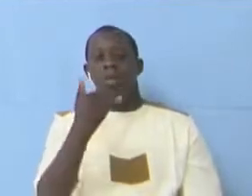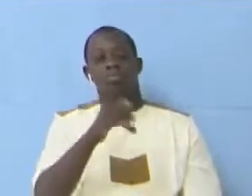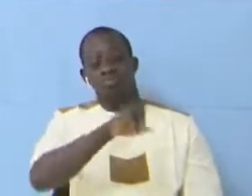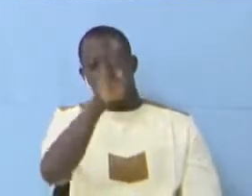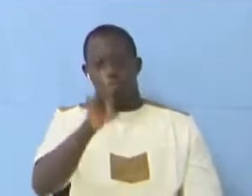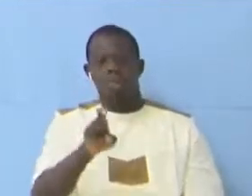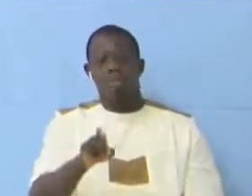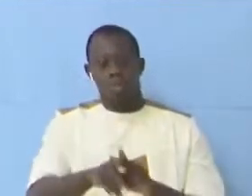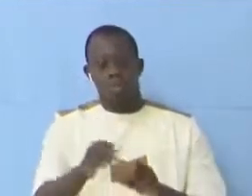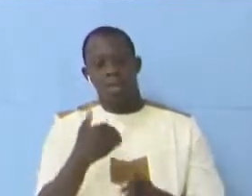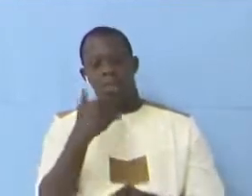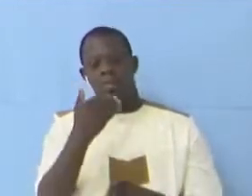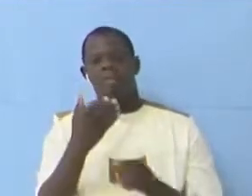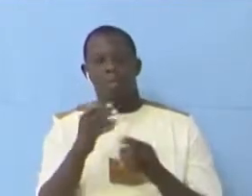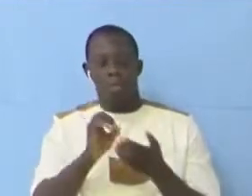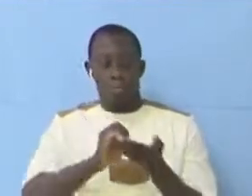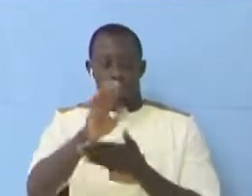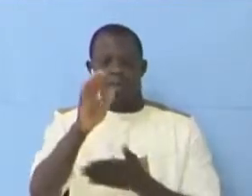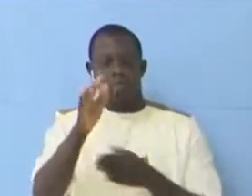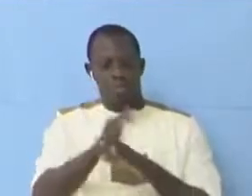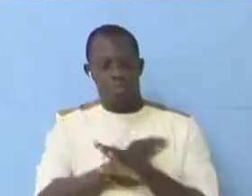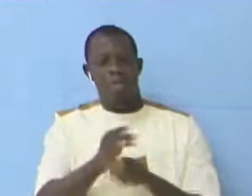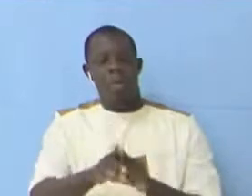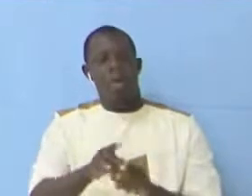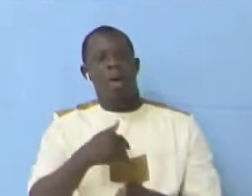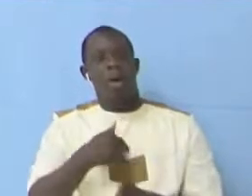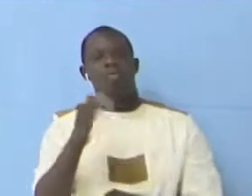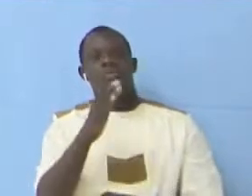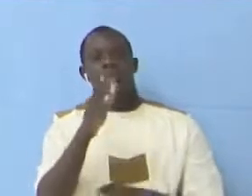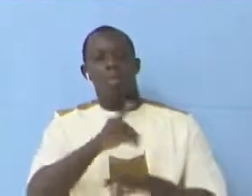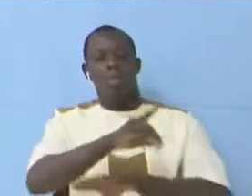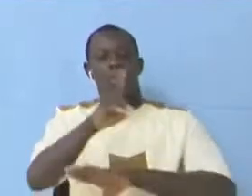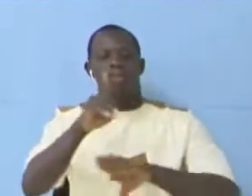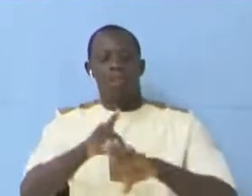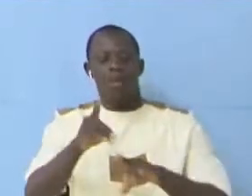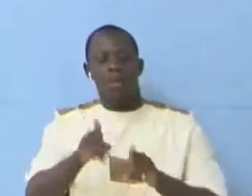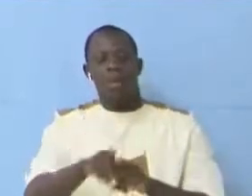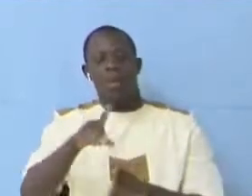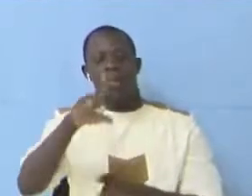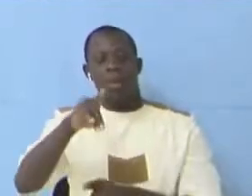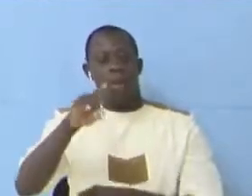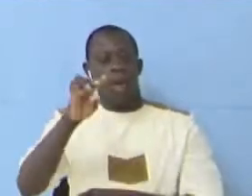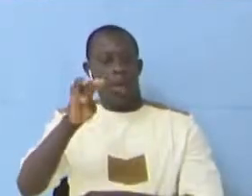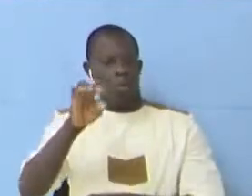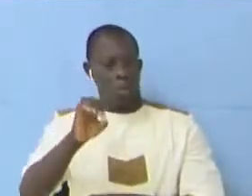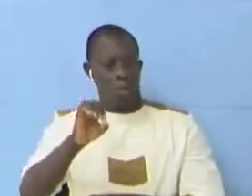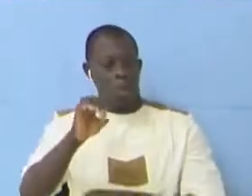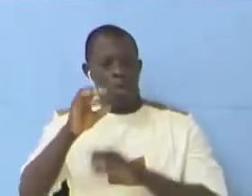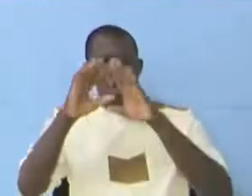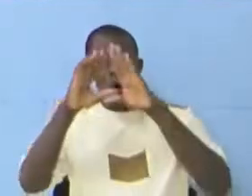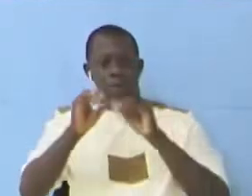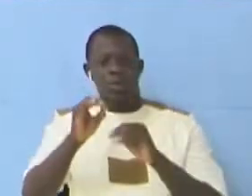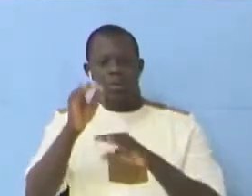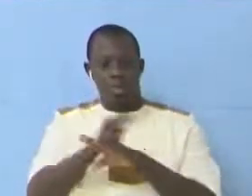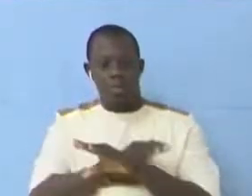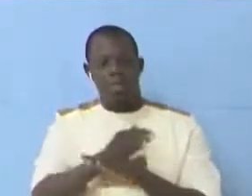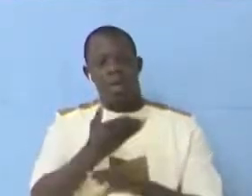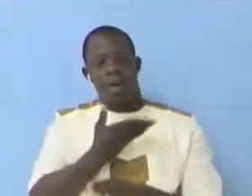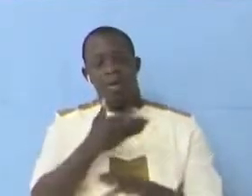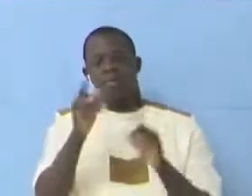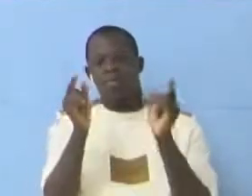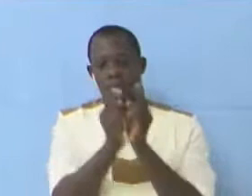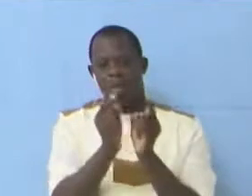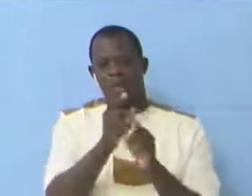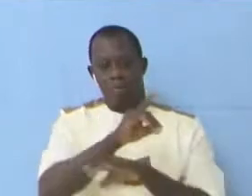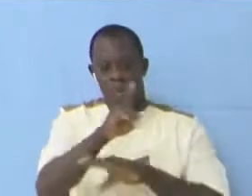dañ ko jox ndigal. I went to the personnel management office. laa dem ci buntu liggéeykaay bi saytu